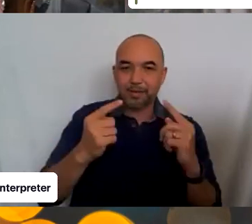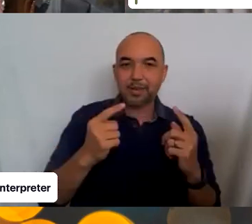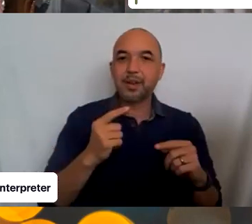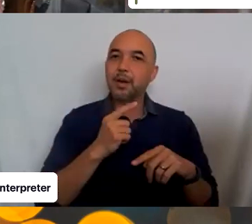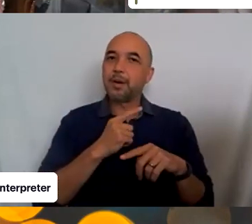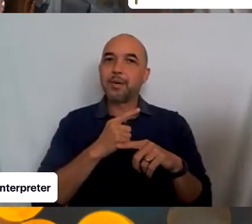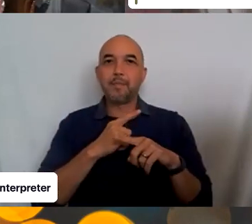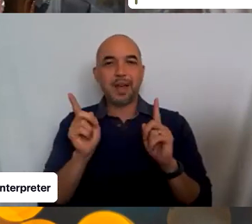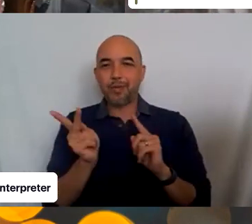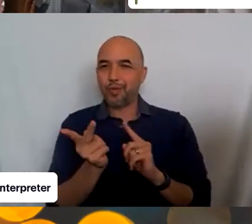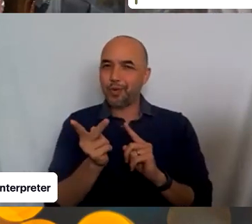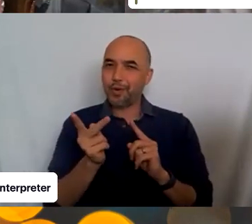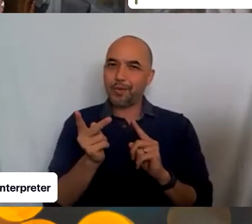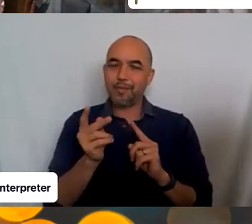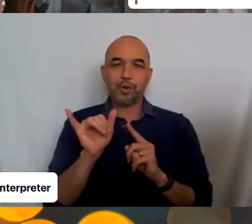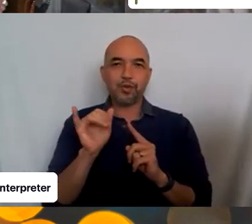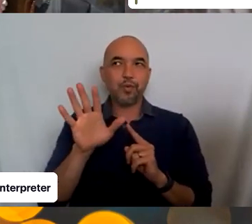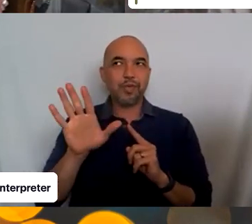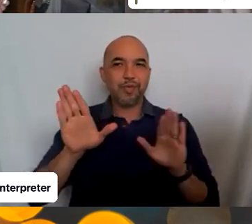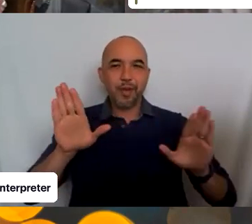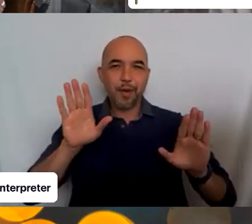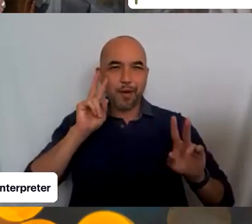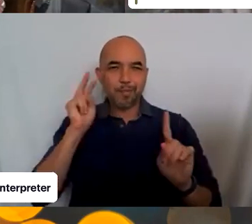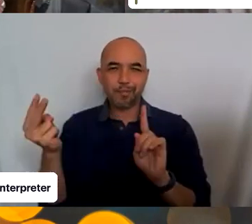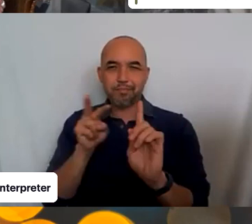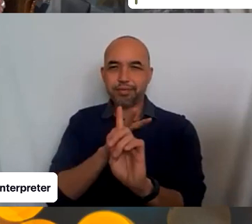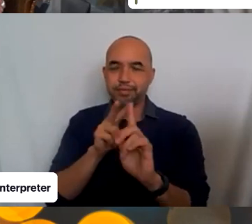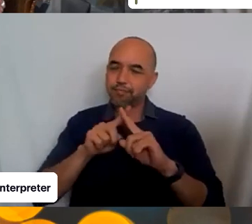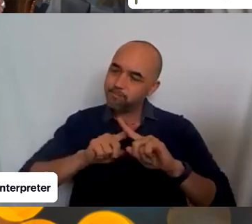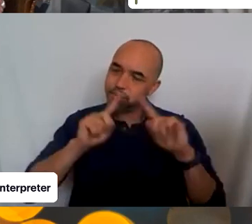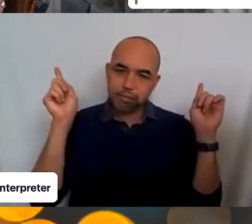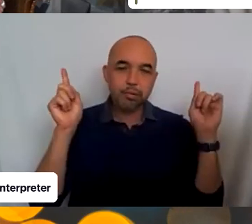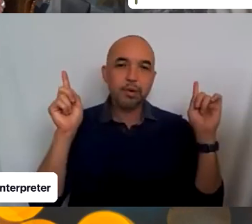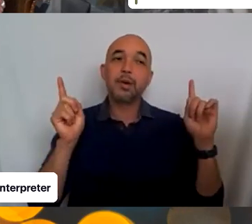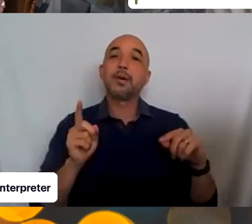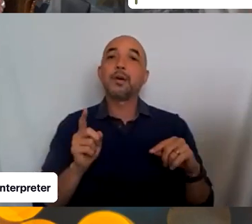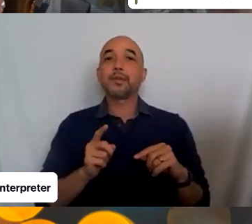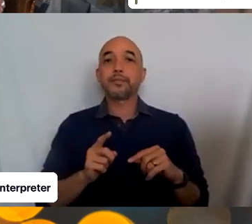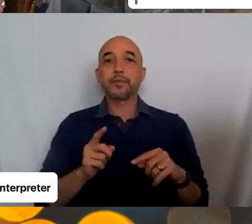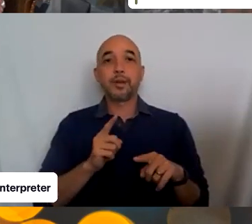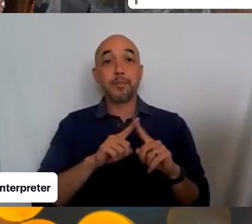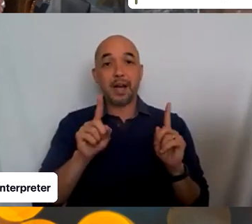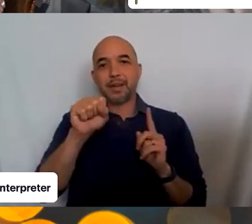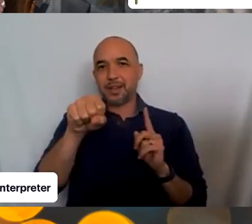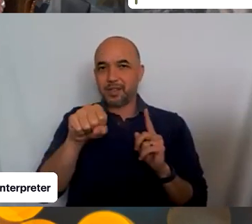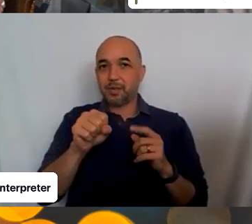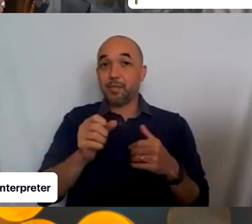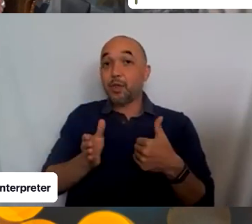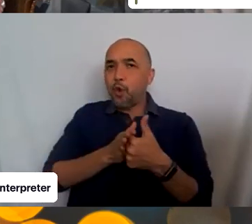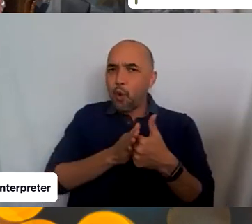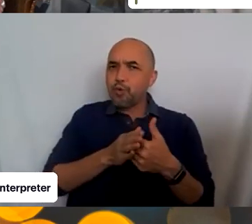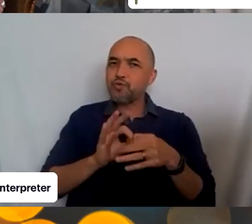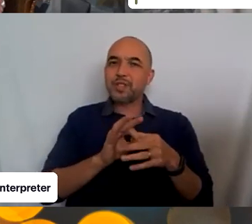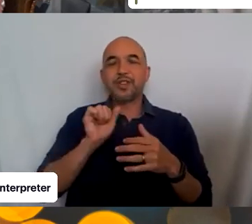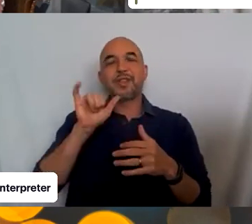extremely different in their outlook and things they struggle with and stuff like that. But yeah, definitely inspired. The closeness, I think, was